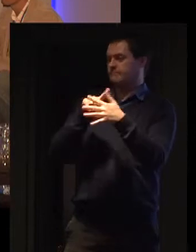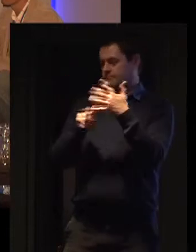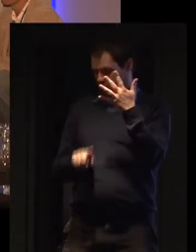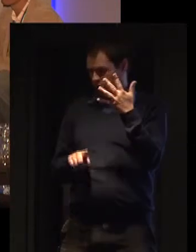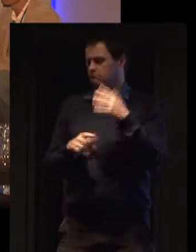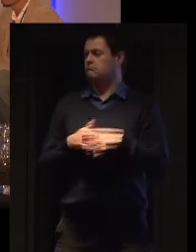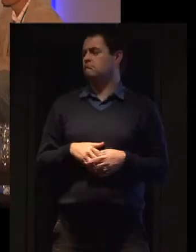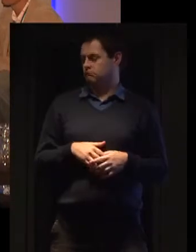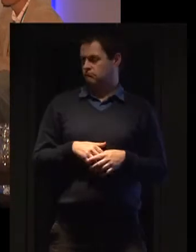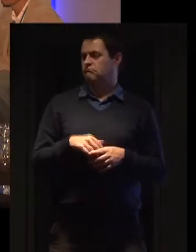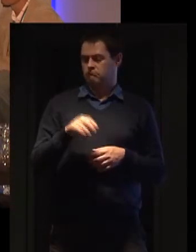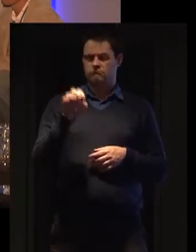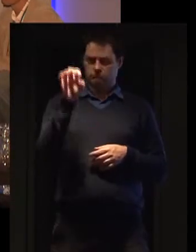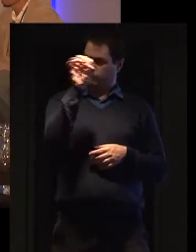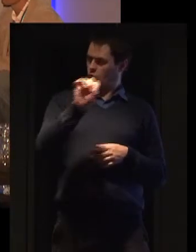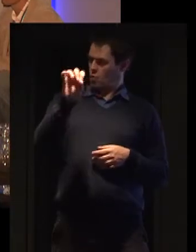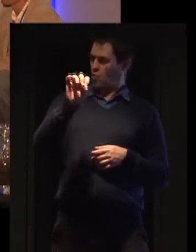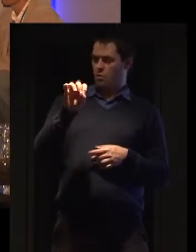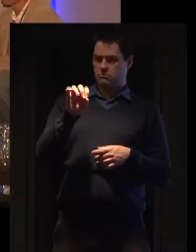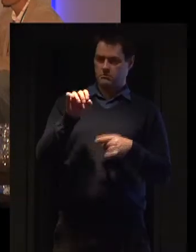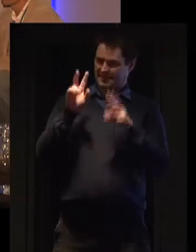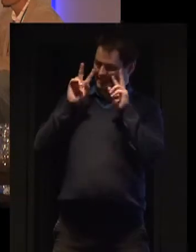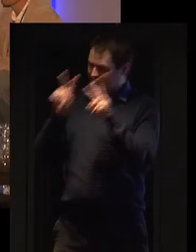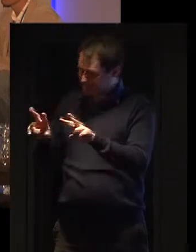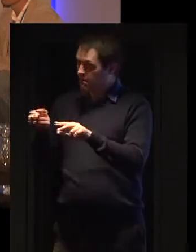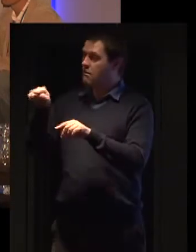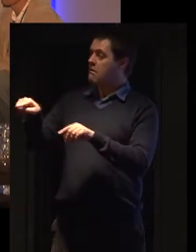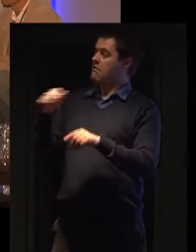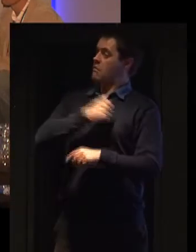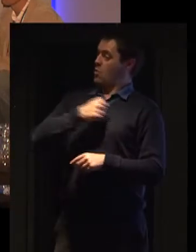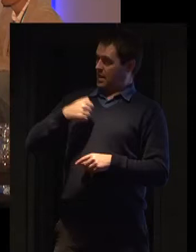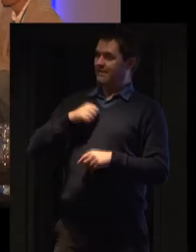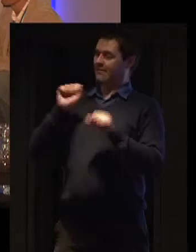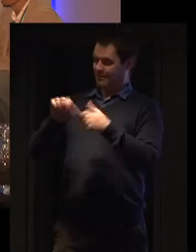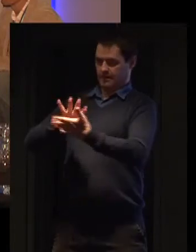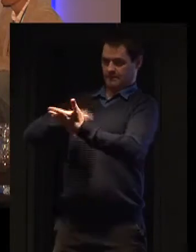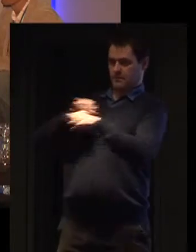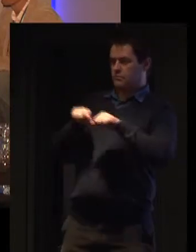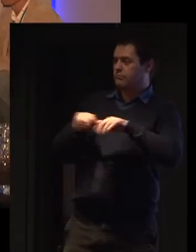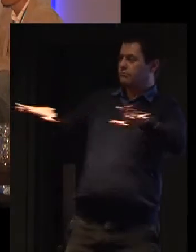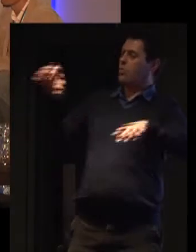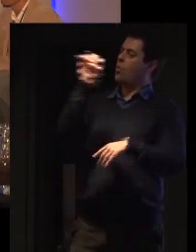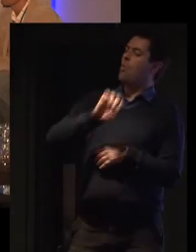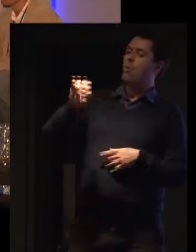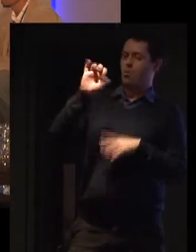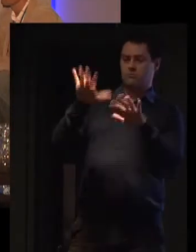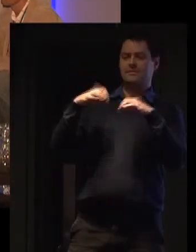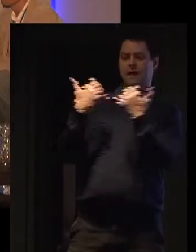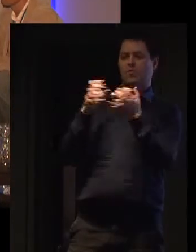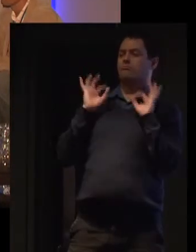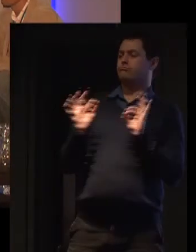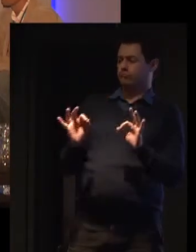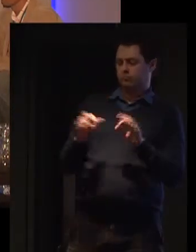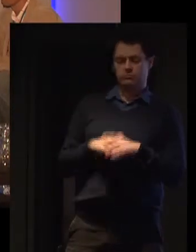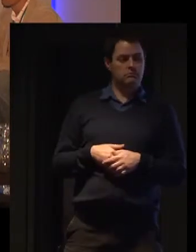Europe. Because we are an association, Cafe Football could easily find us, so that today